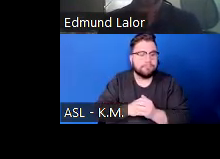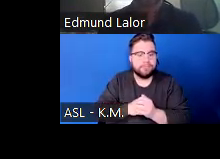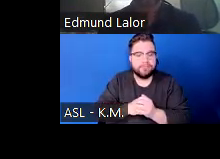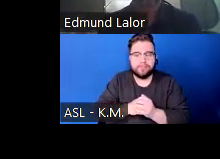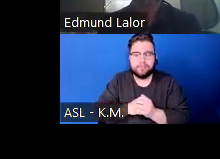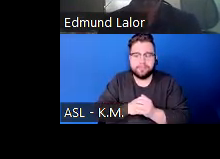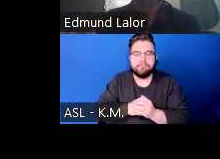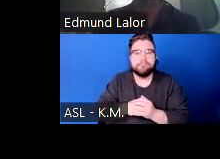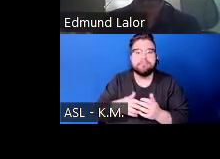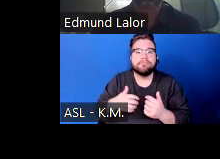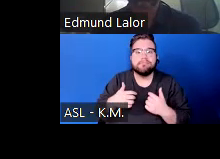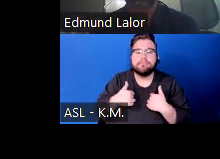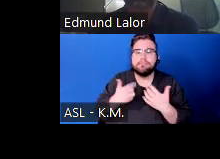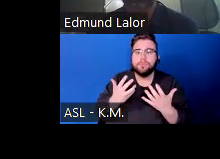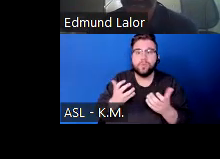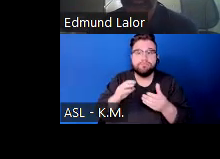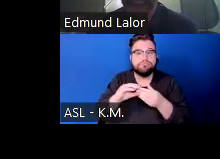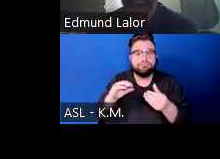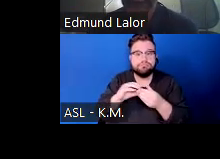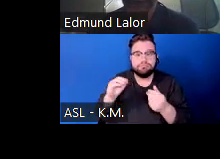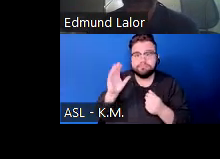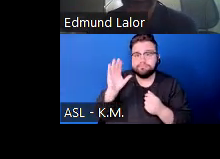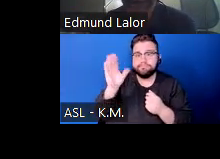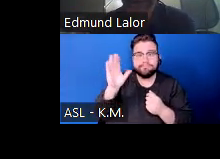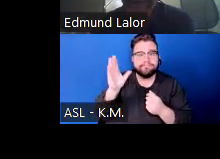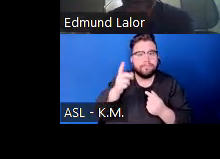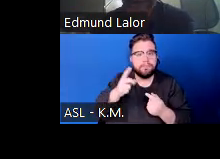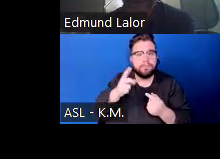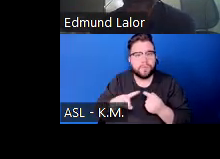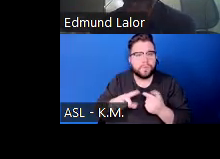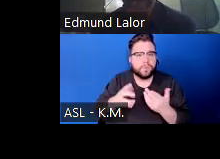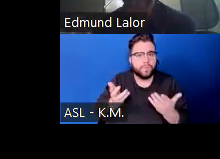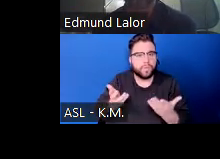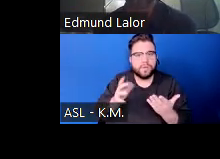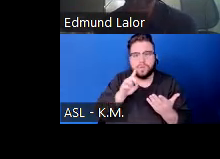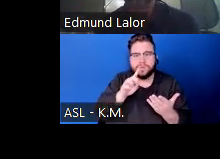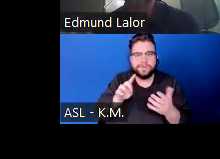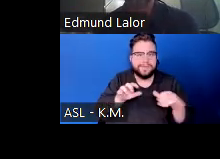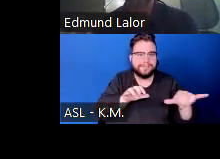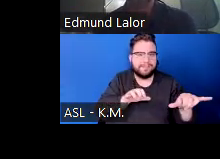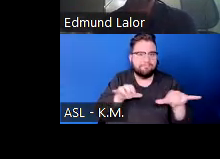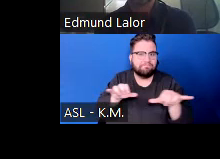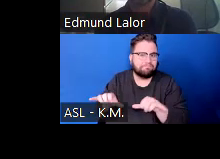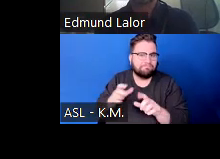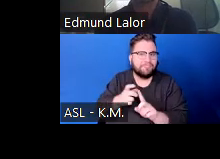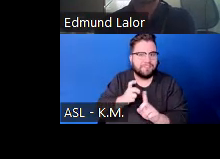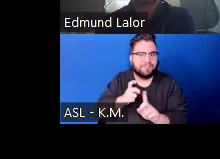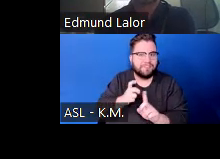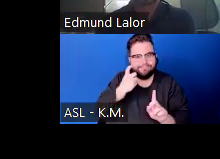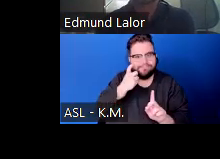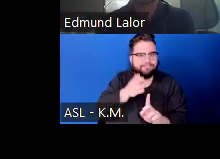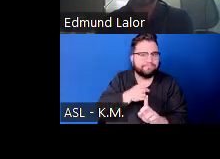So what I'd like to talk about today is along very much the same theme as we've heard in the previous two talks